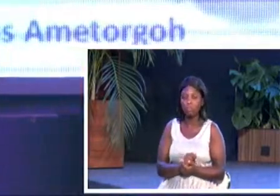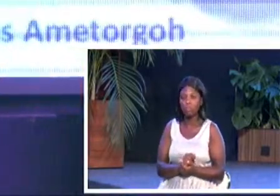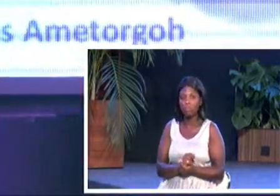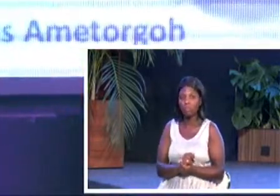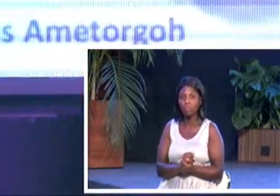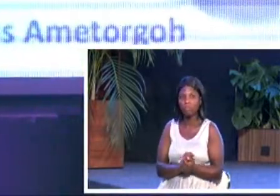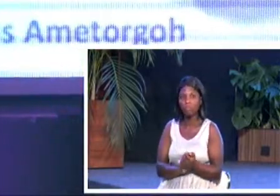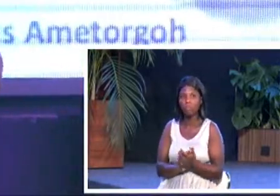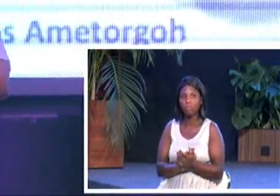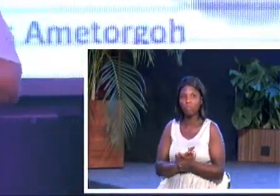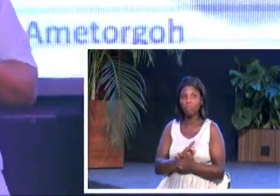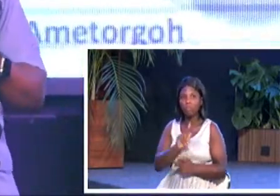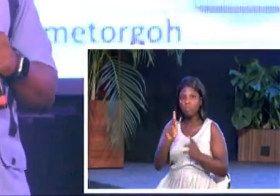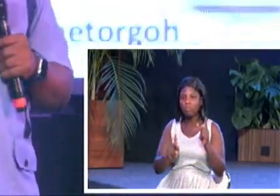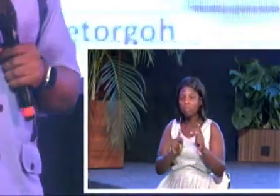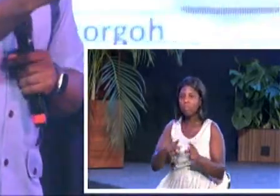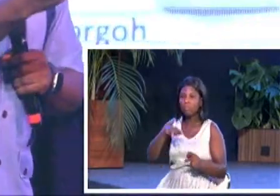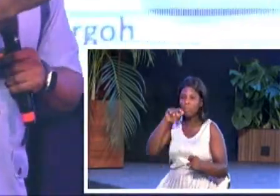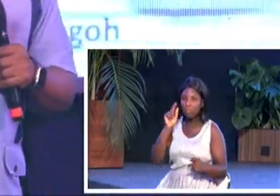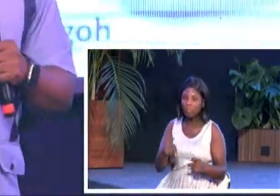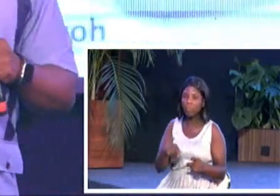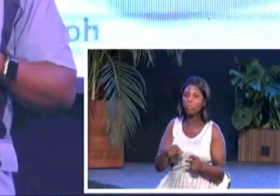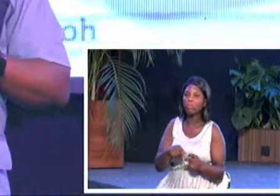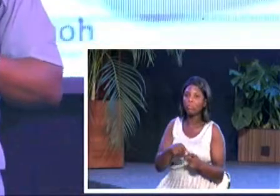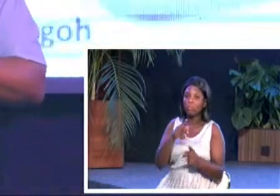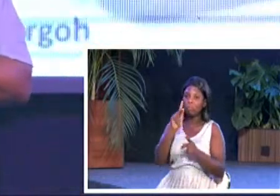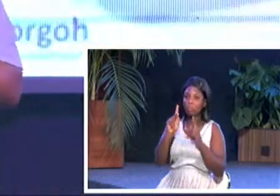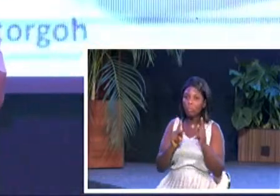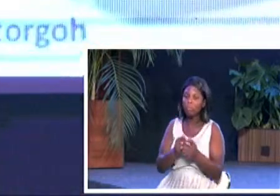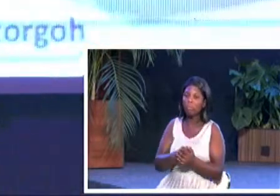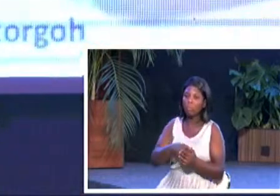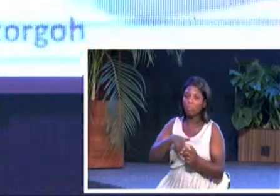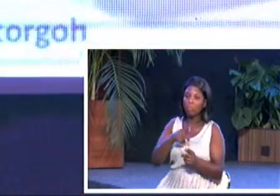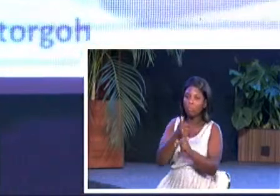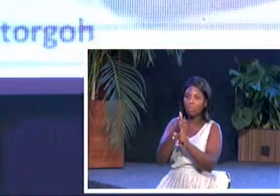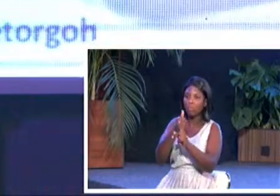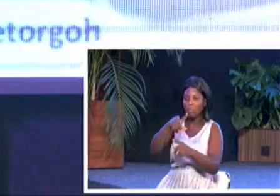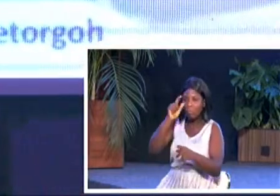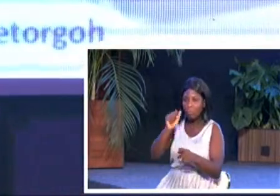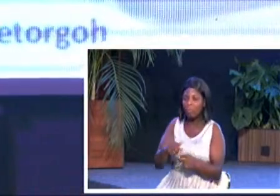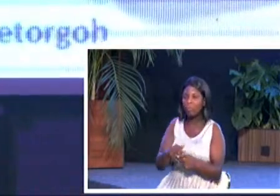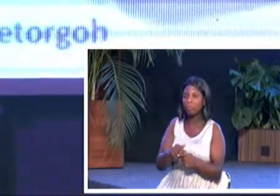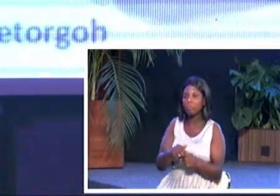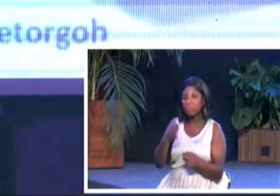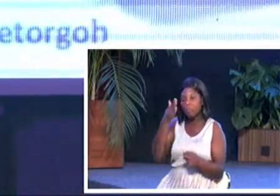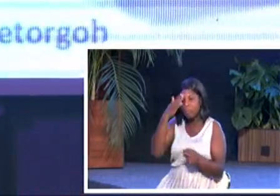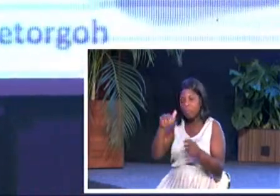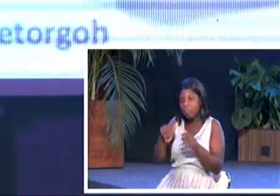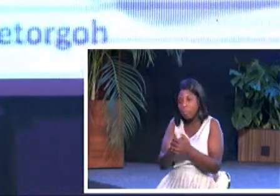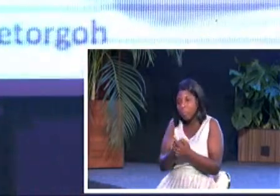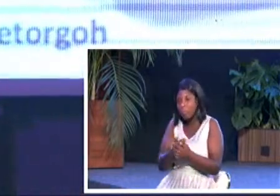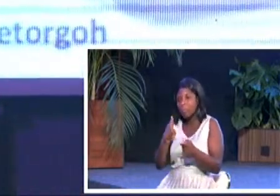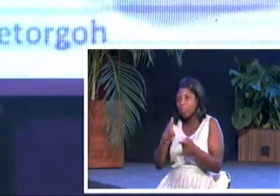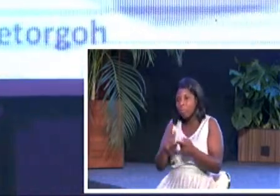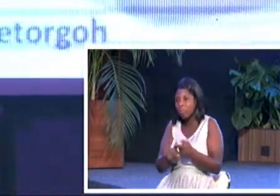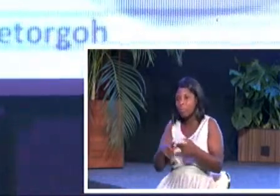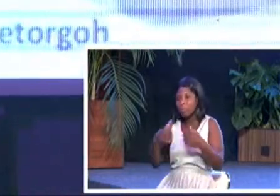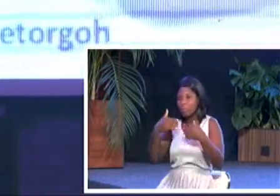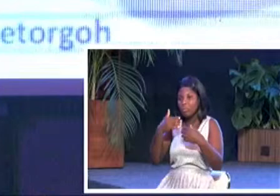have the skills to be able to talk to an audience irrespective of their age group, right?